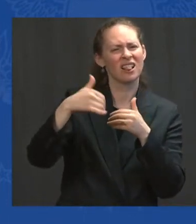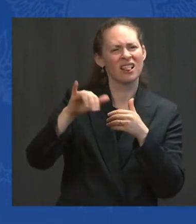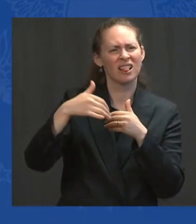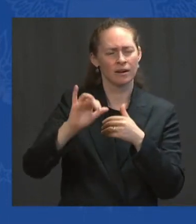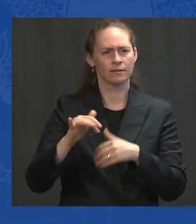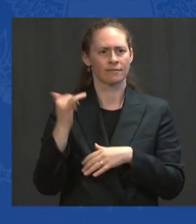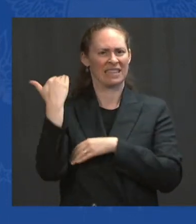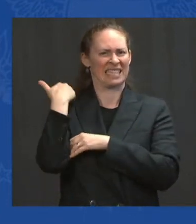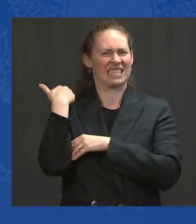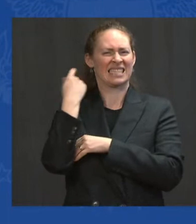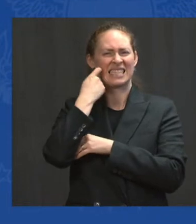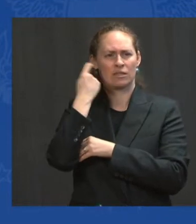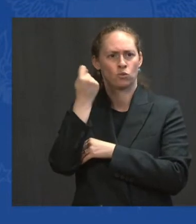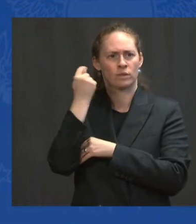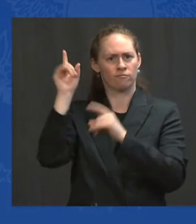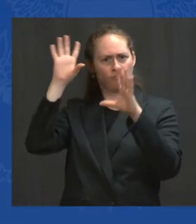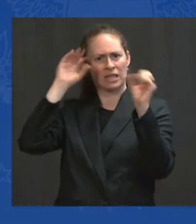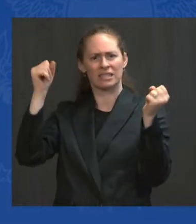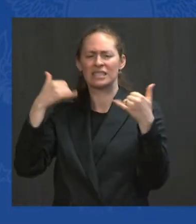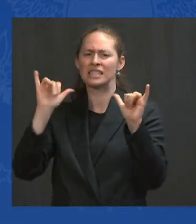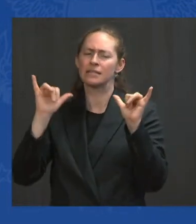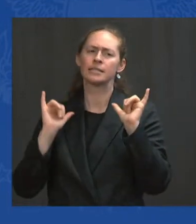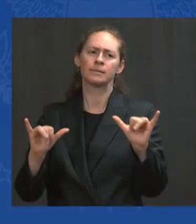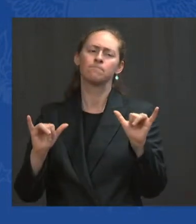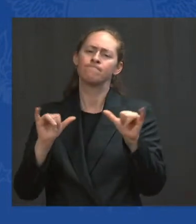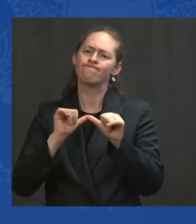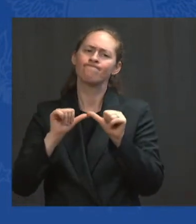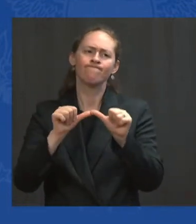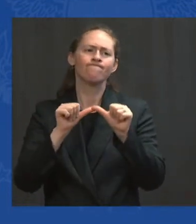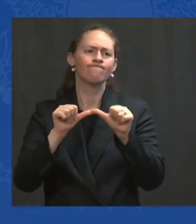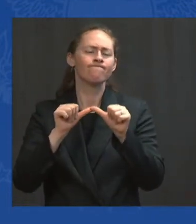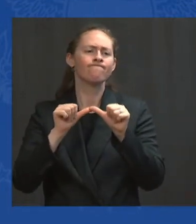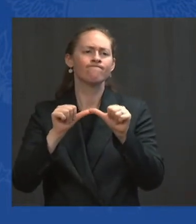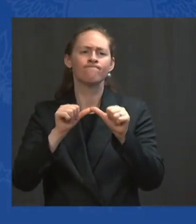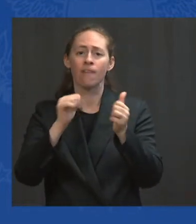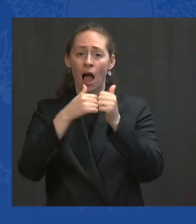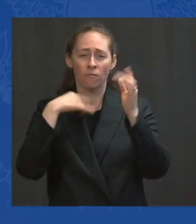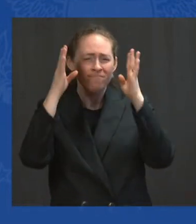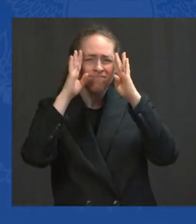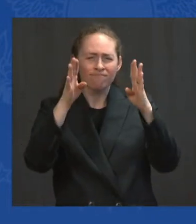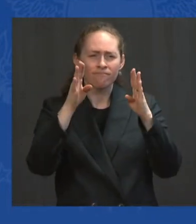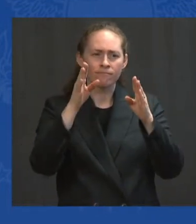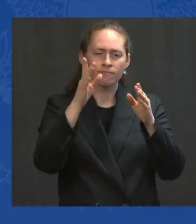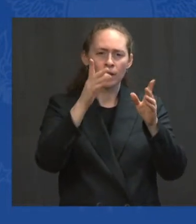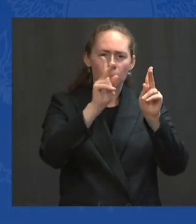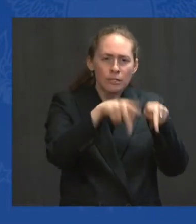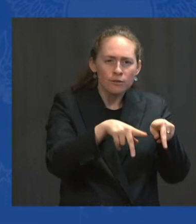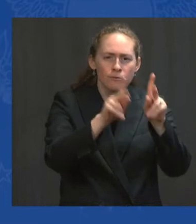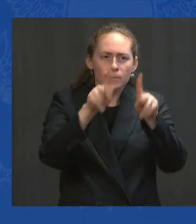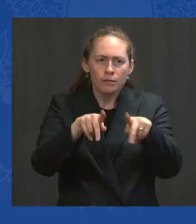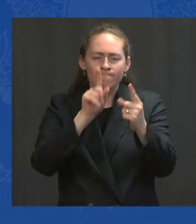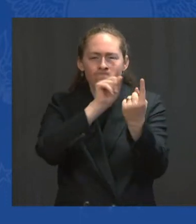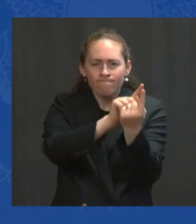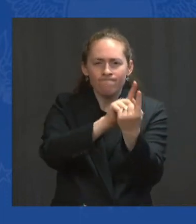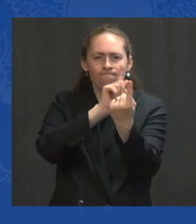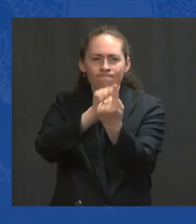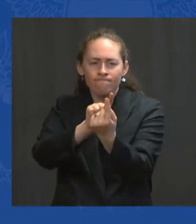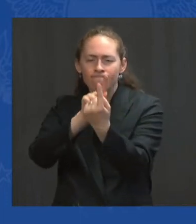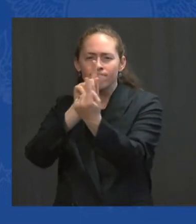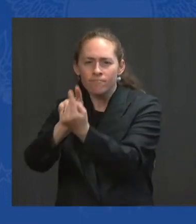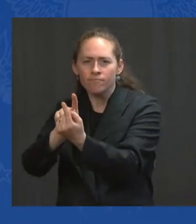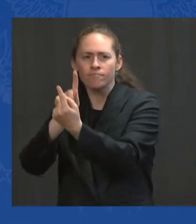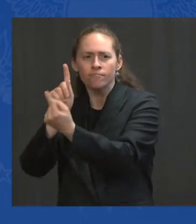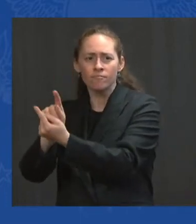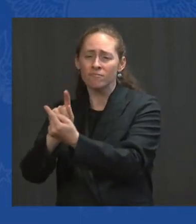to be hyperlocal, person by person, to help folks get vaccinated. And each one of us is worth the